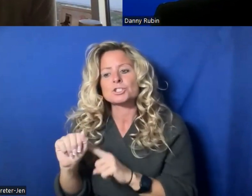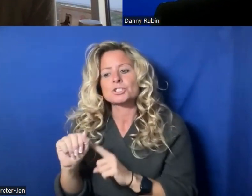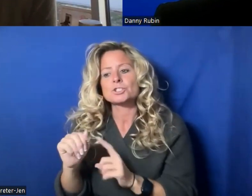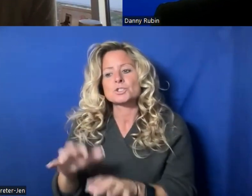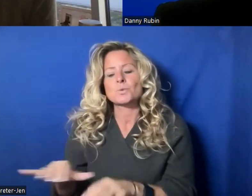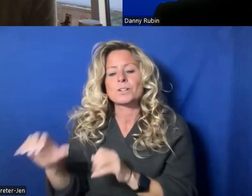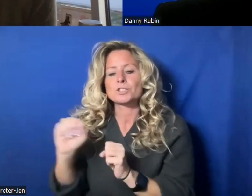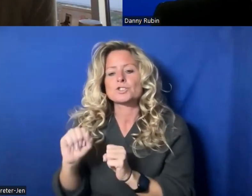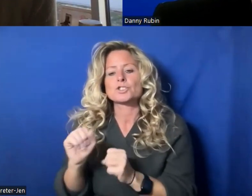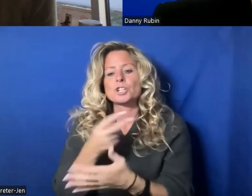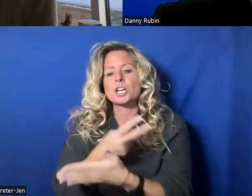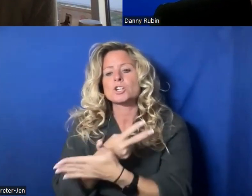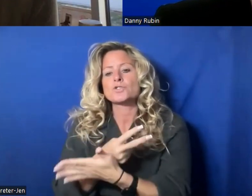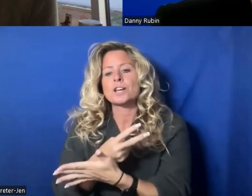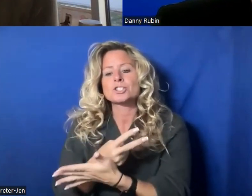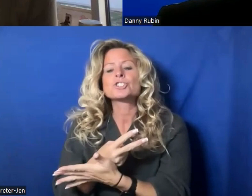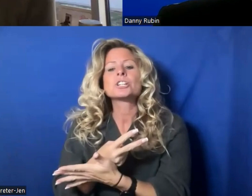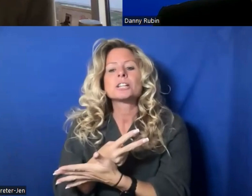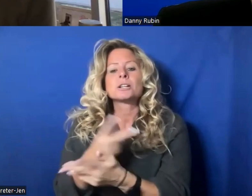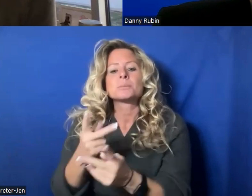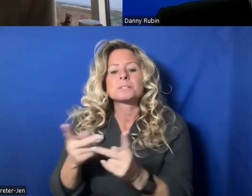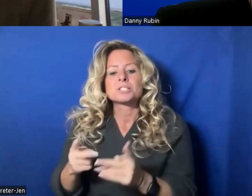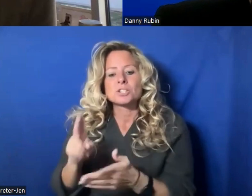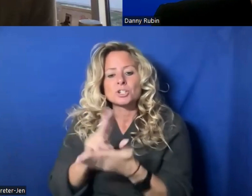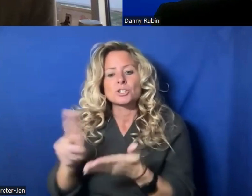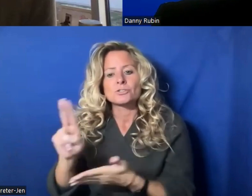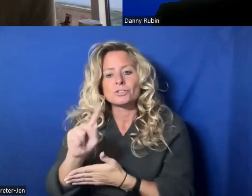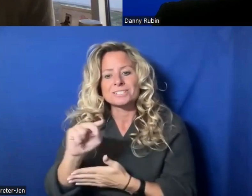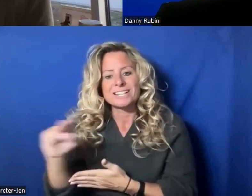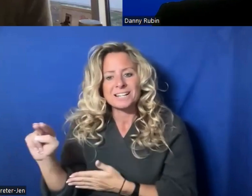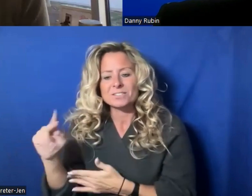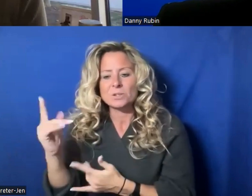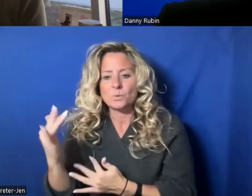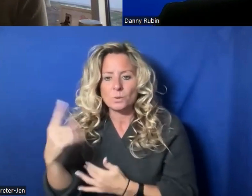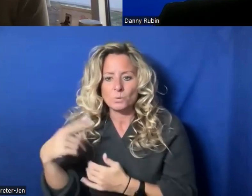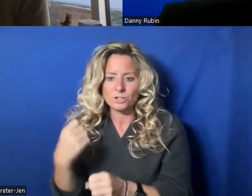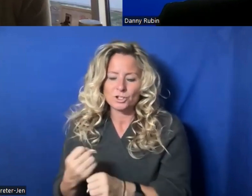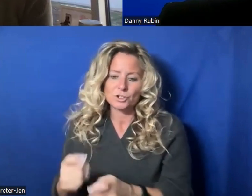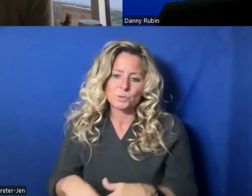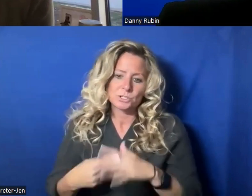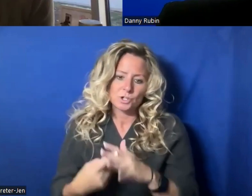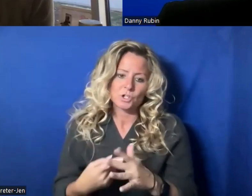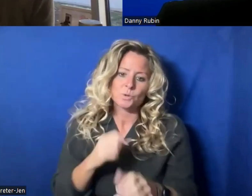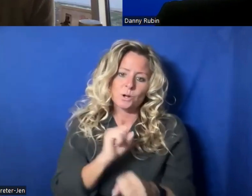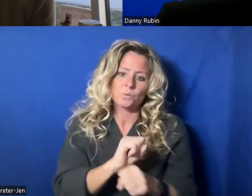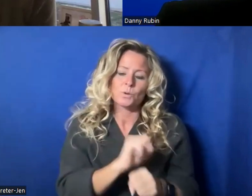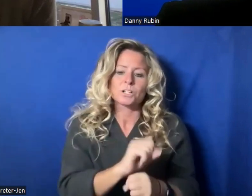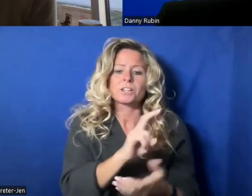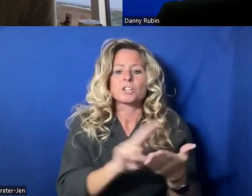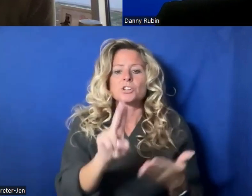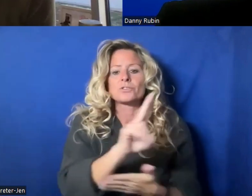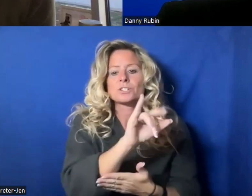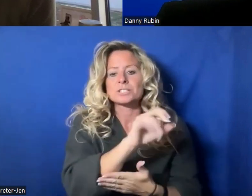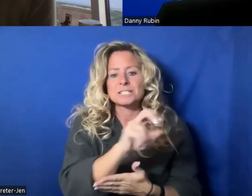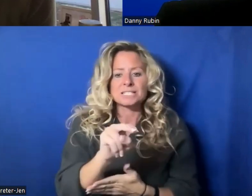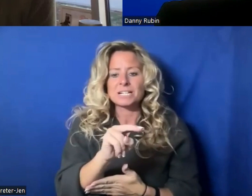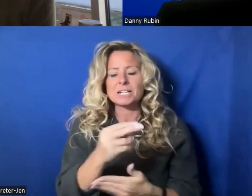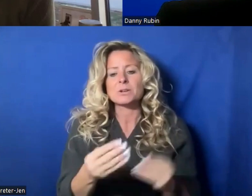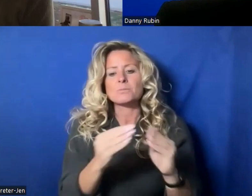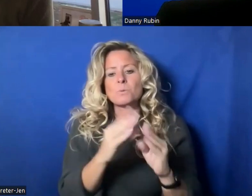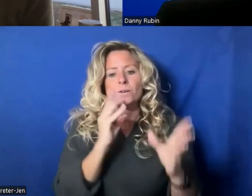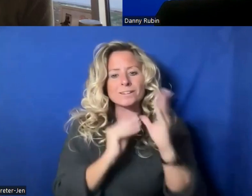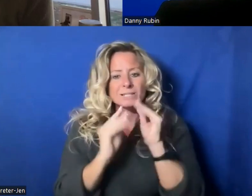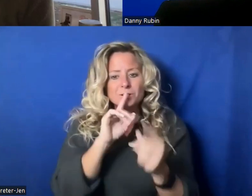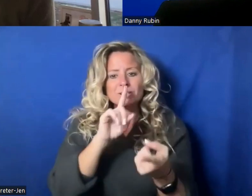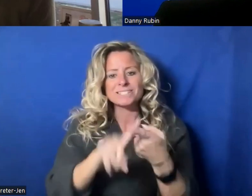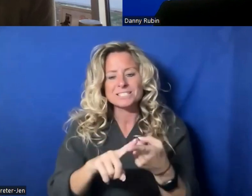took a graduate assistant position at the University of Tennessee. Had to wait a year for that to start. So I went and worked at the University of Cincinnati just to get some work experience until that